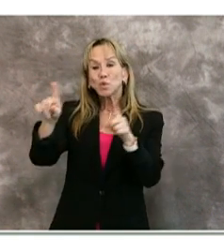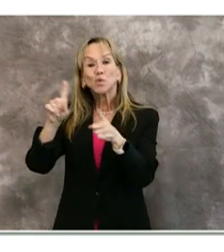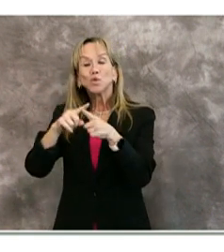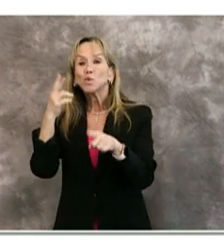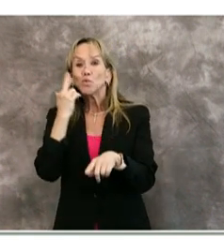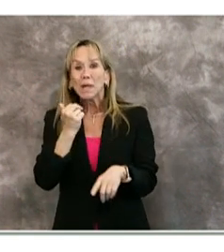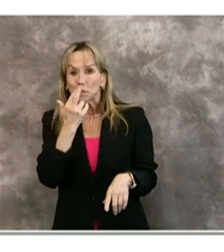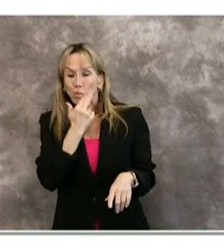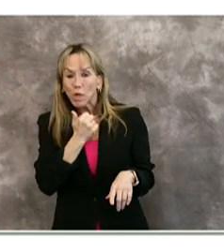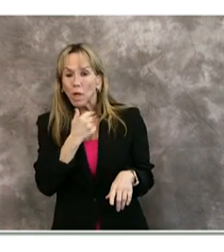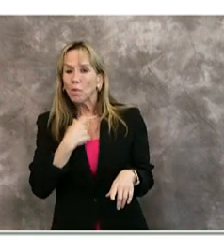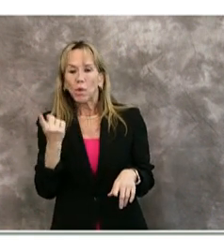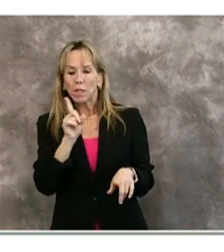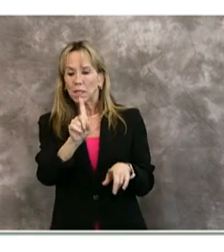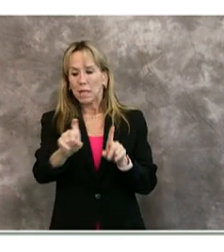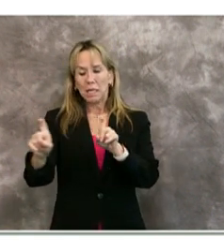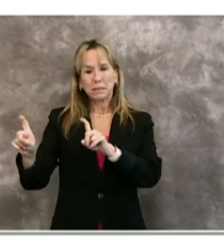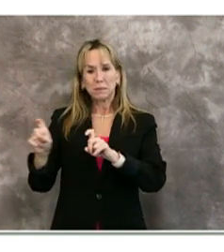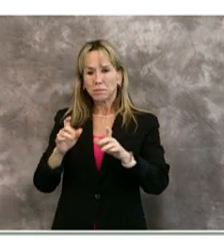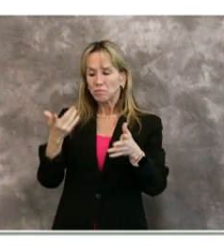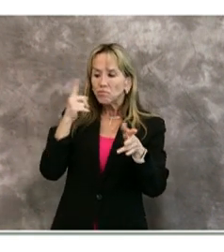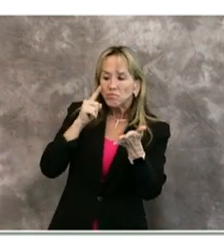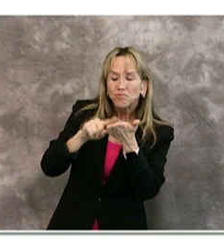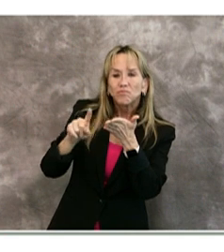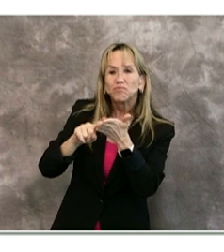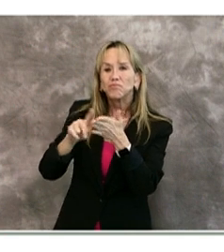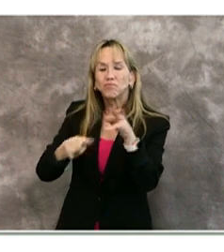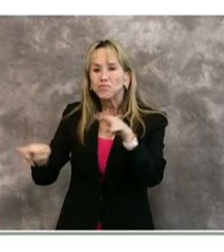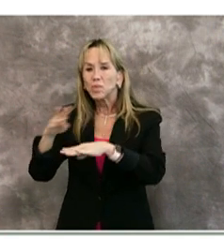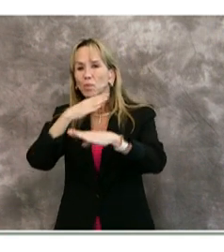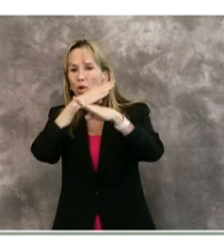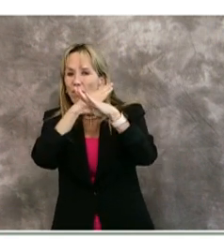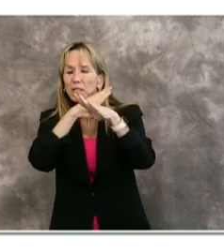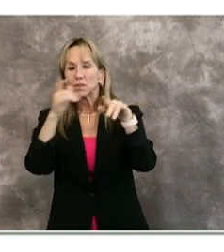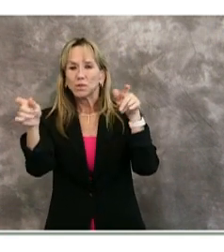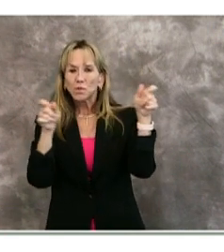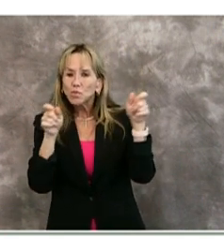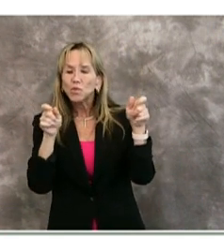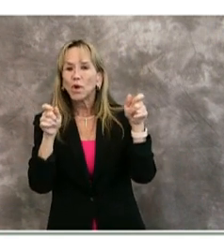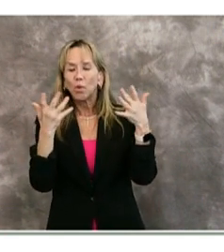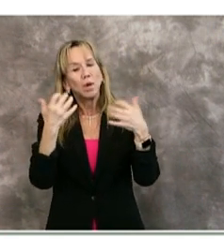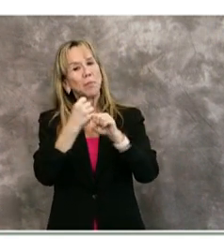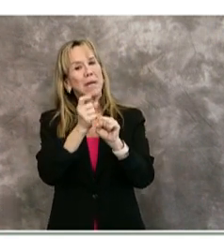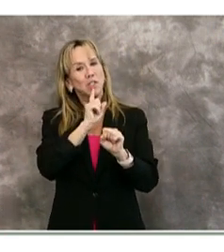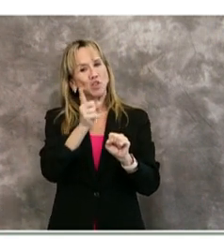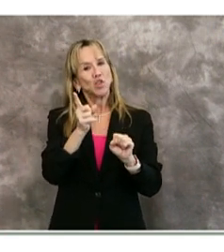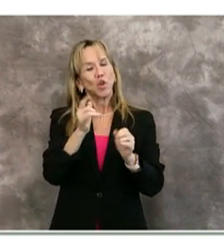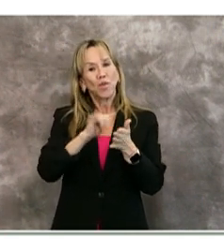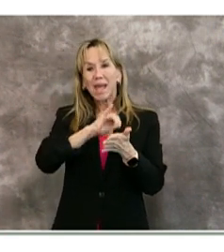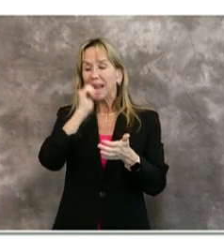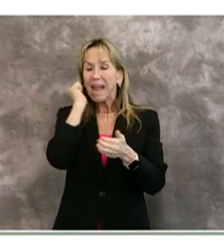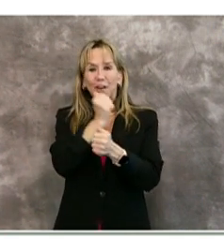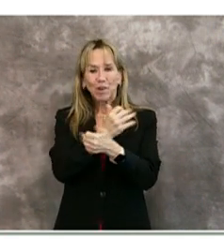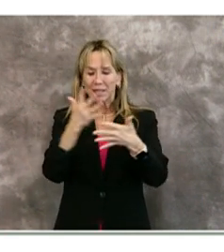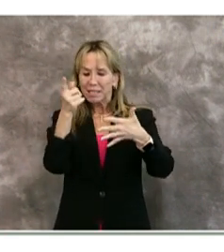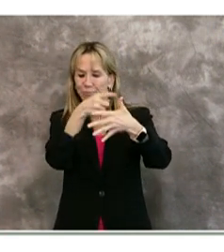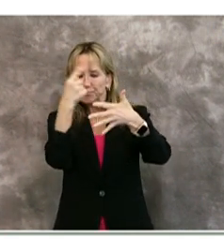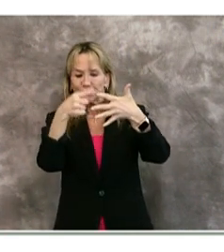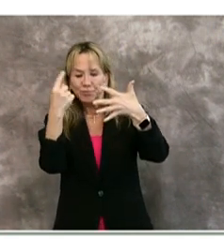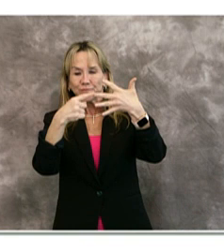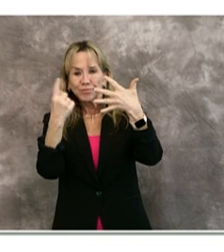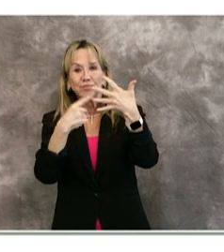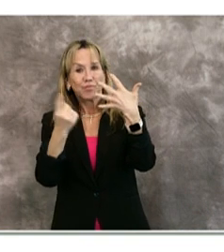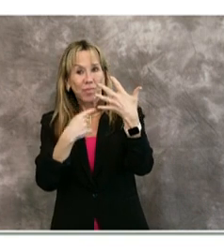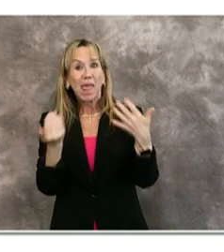an inspection for prevention and control, to make sure that all of the parameters are in place.